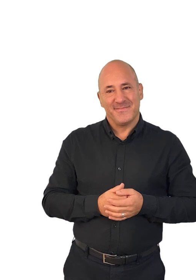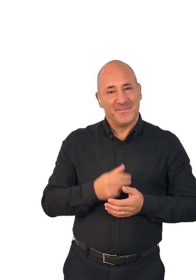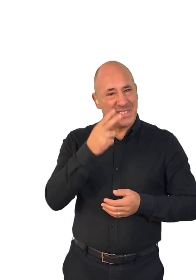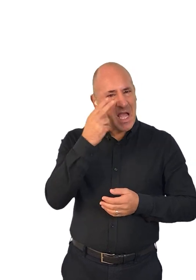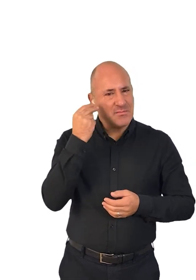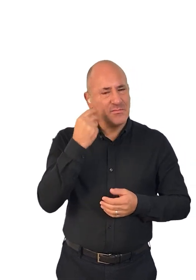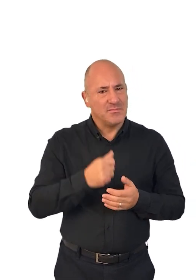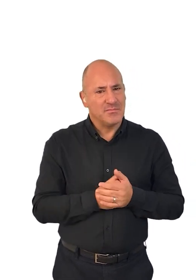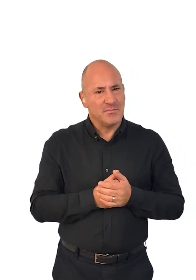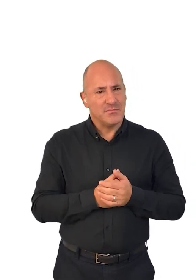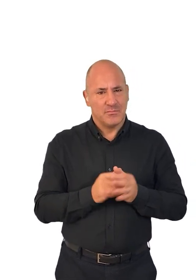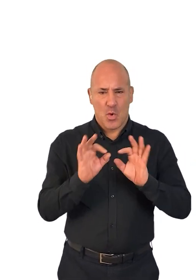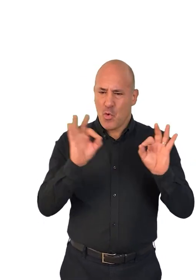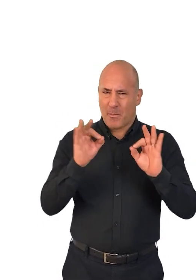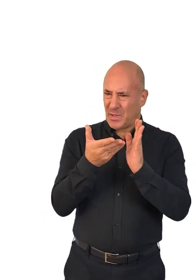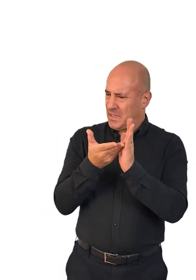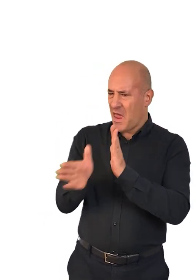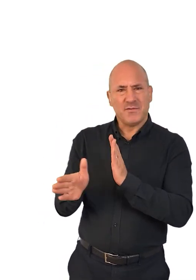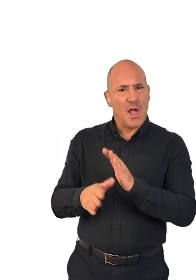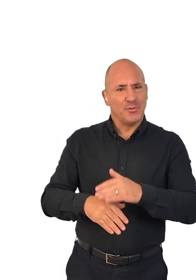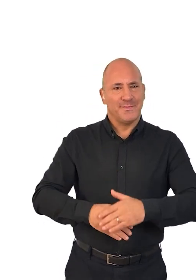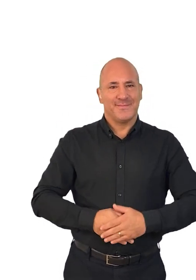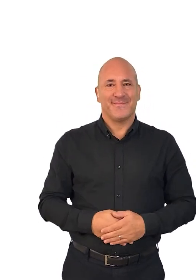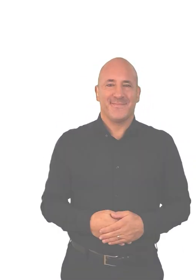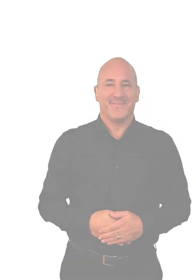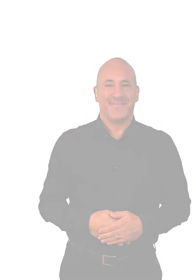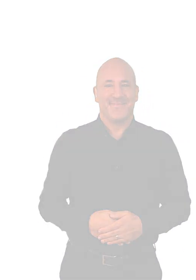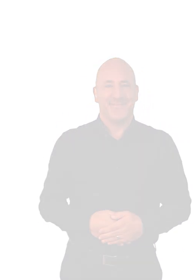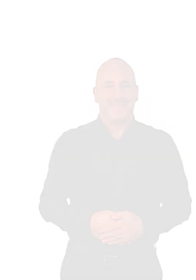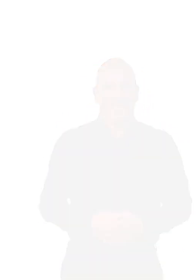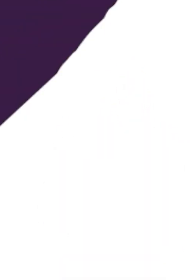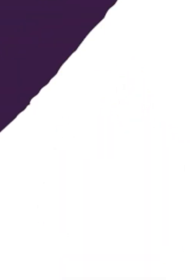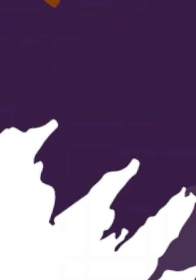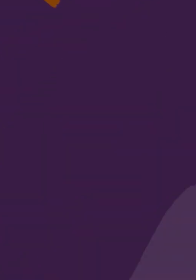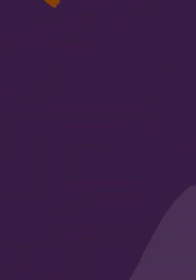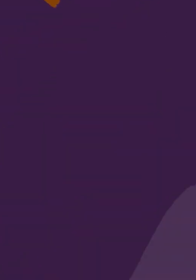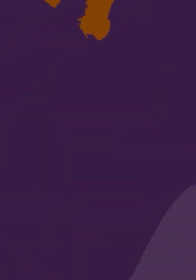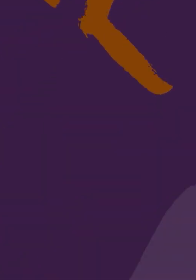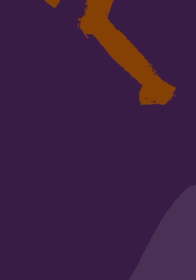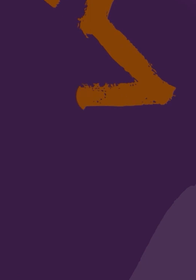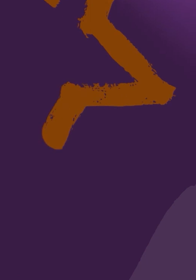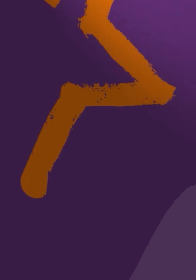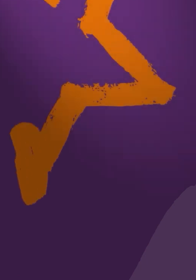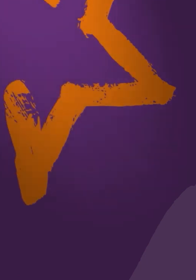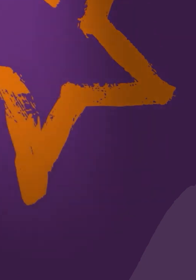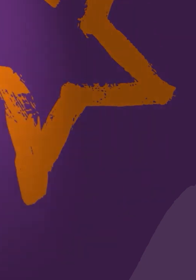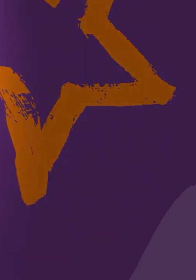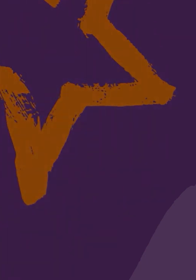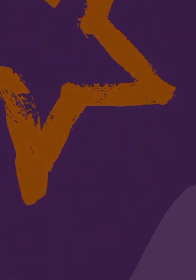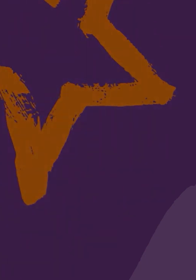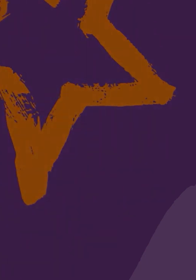sense.org.uk/tea-party. Sense. No one left out of life.